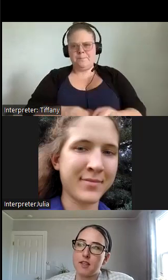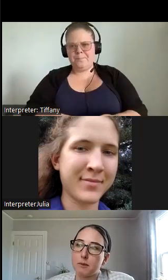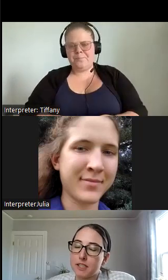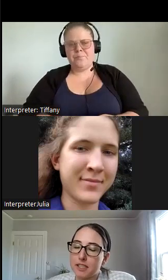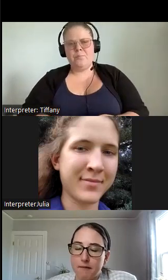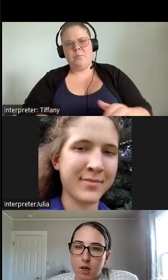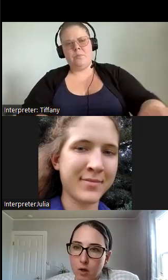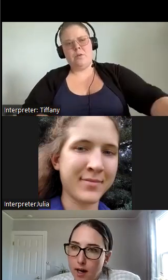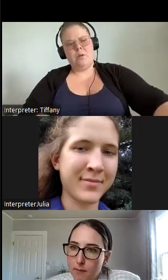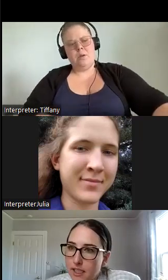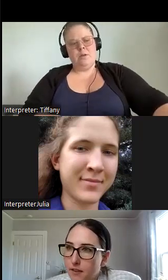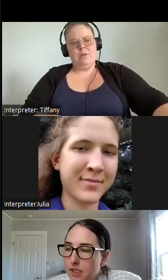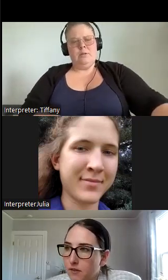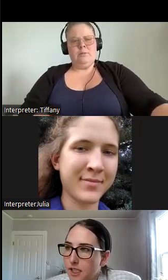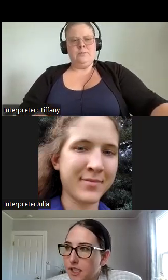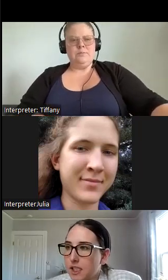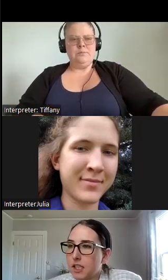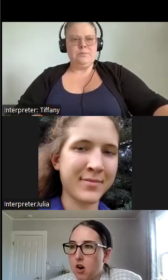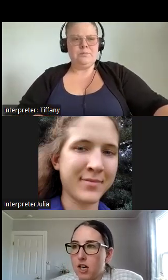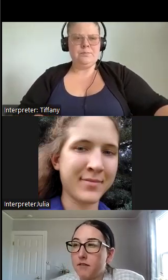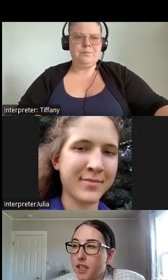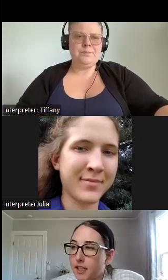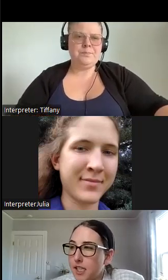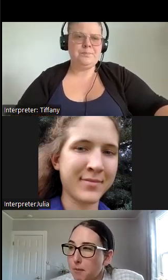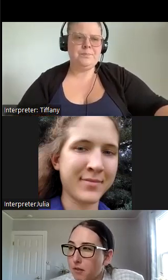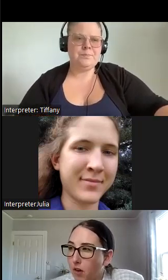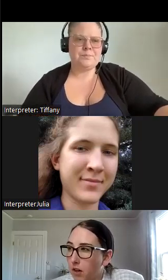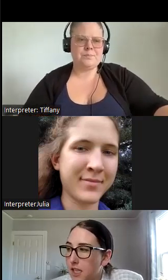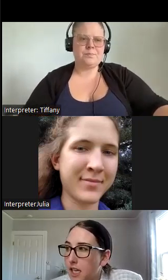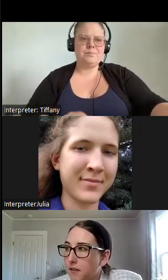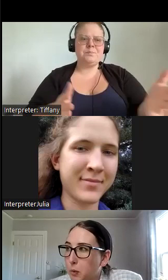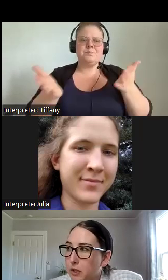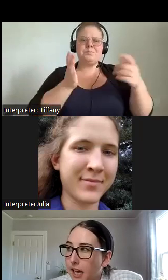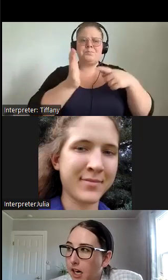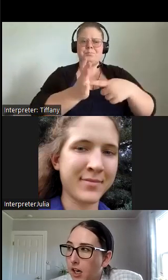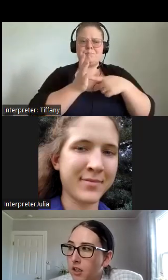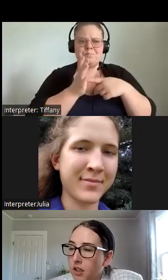So some of the specific requirements of these services are convening the team involved in